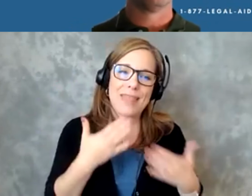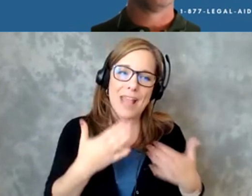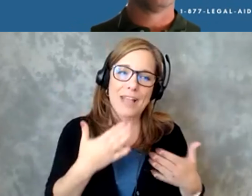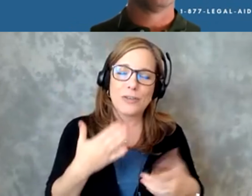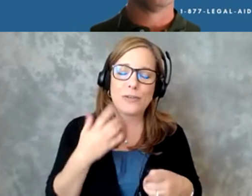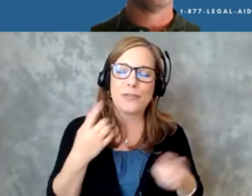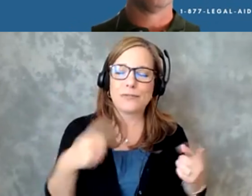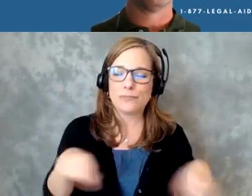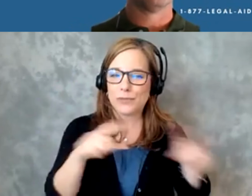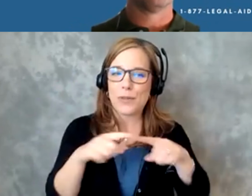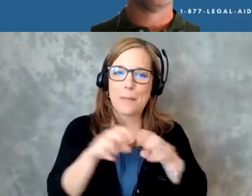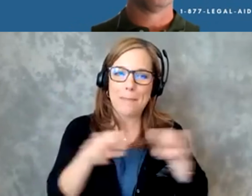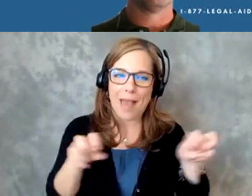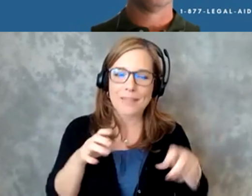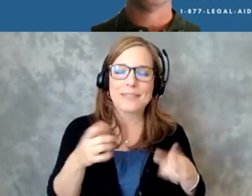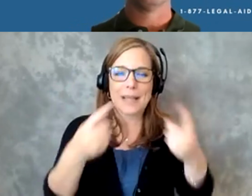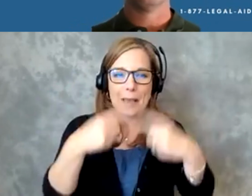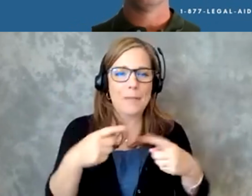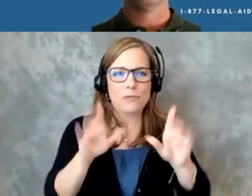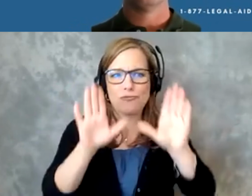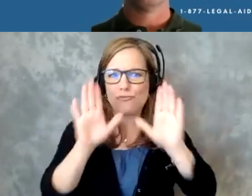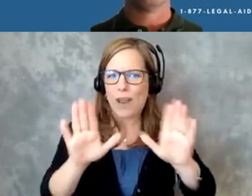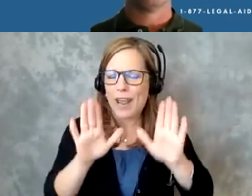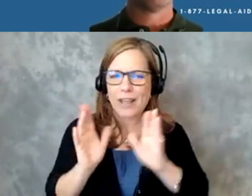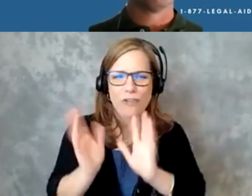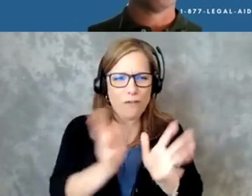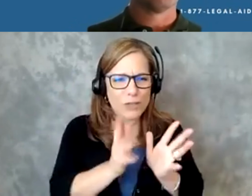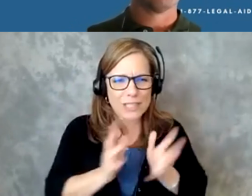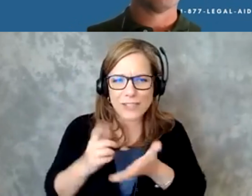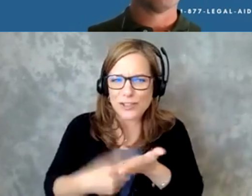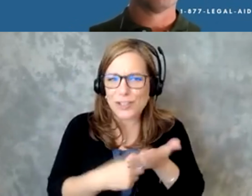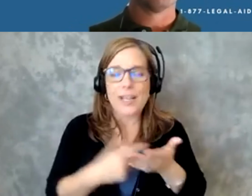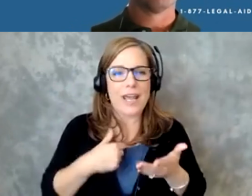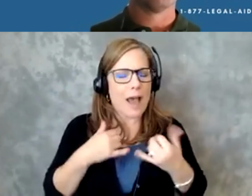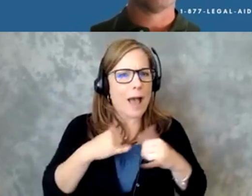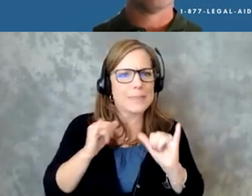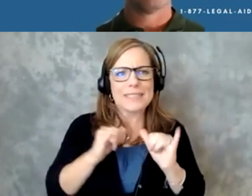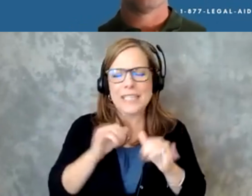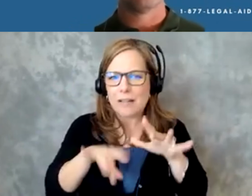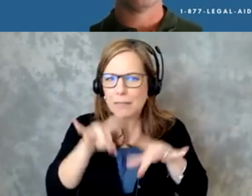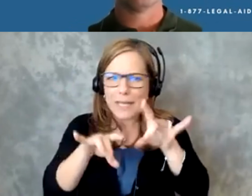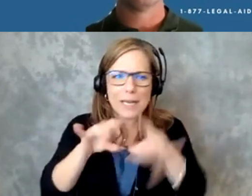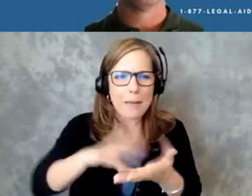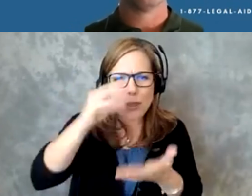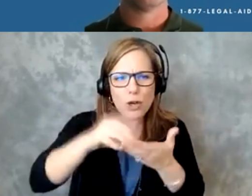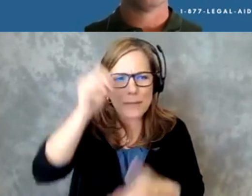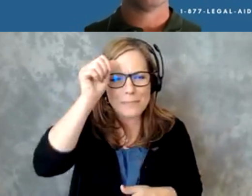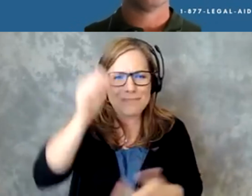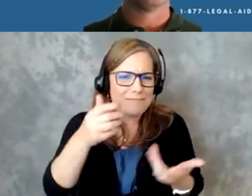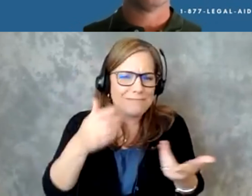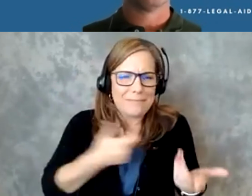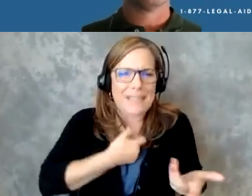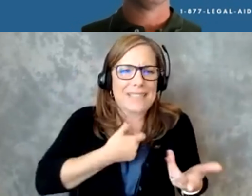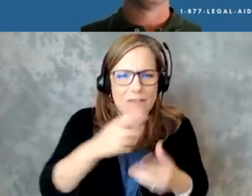joined today. It was such a great conversation, and I'm still in learning mode about CalAIM, so this has been really beneficial to me in a